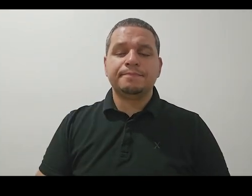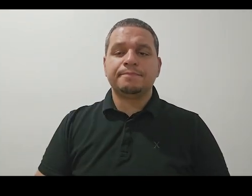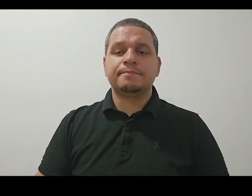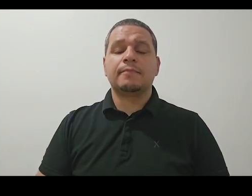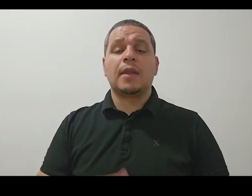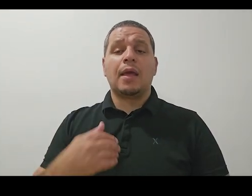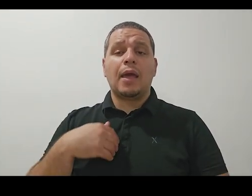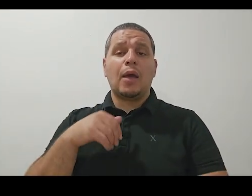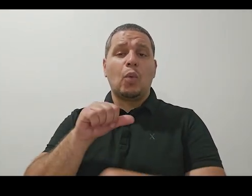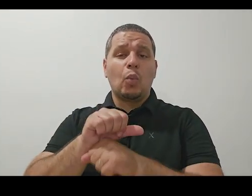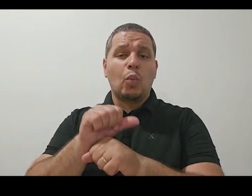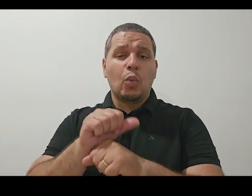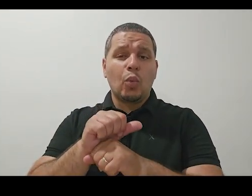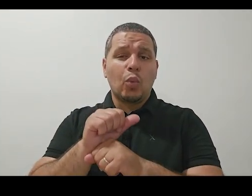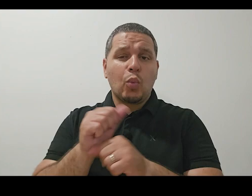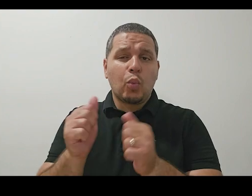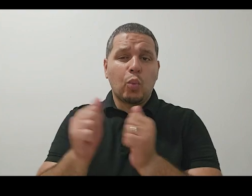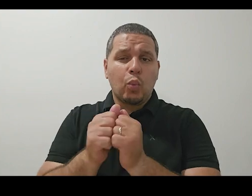with